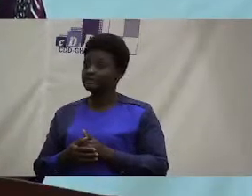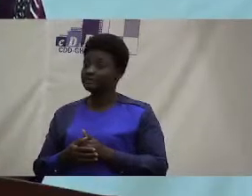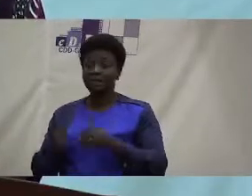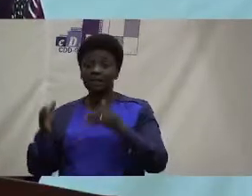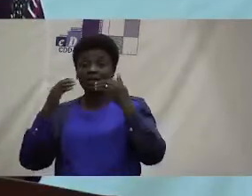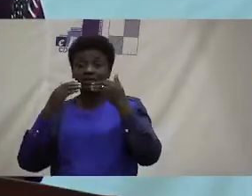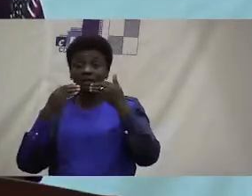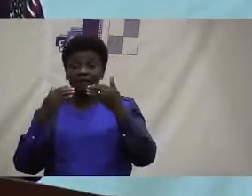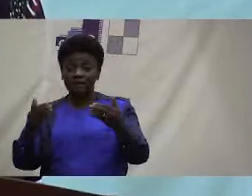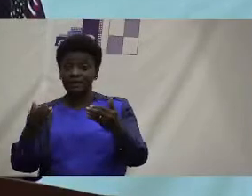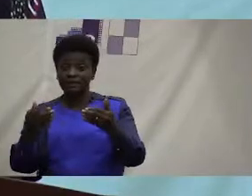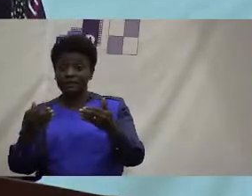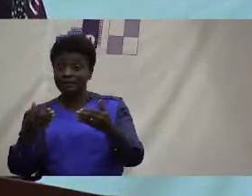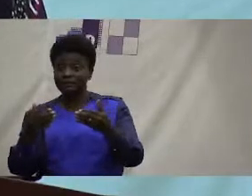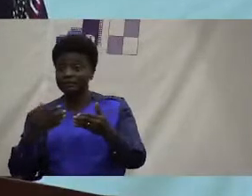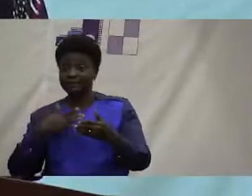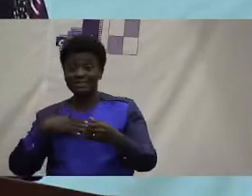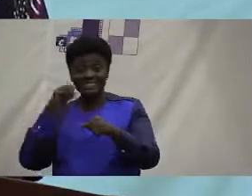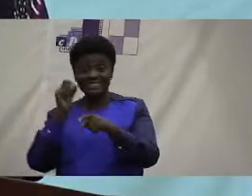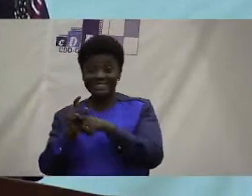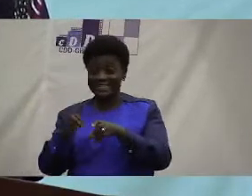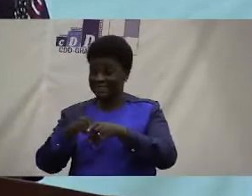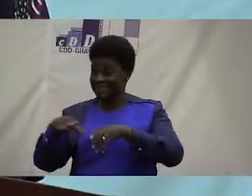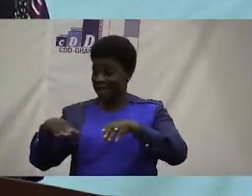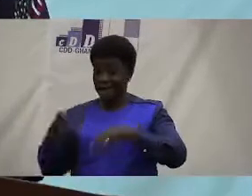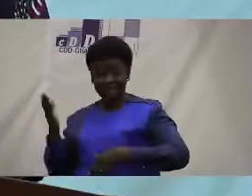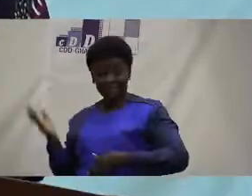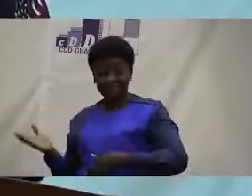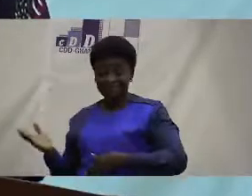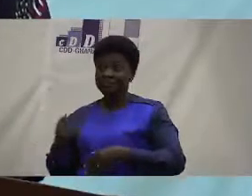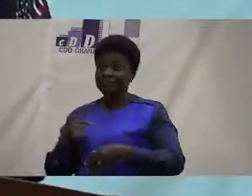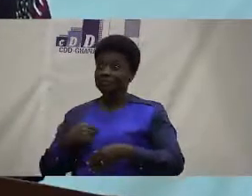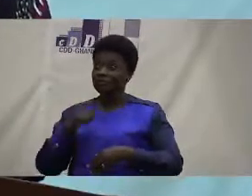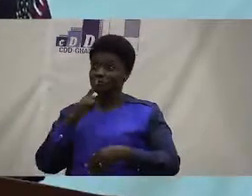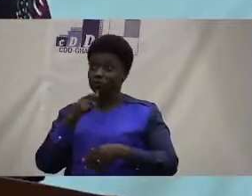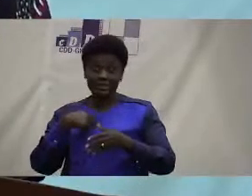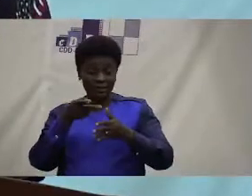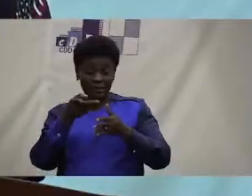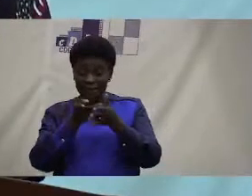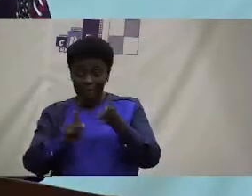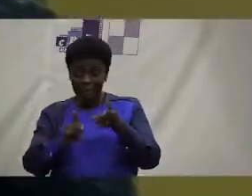thank you, my sister, Ideat. That was a very packed